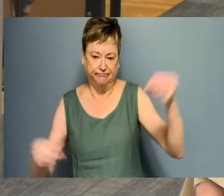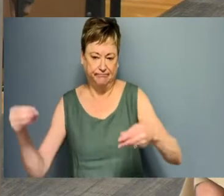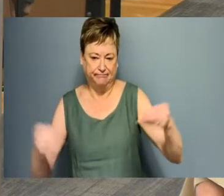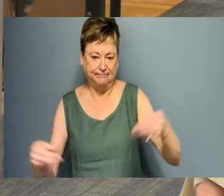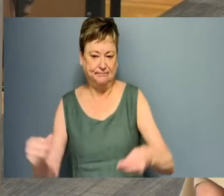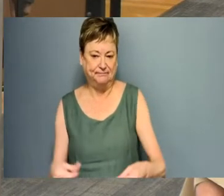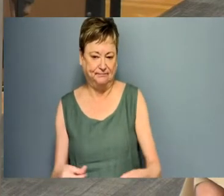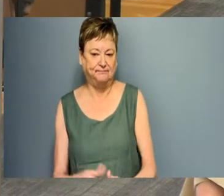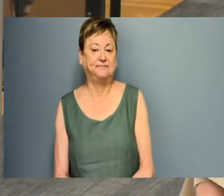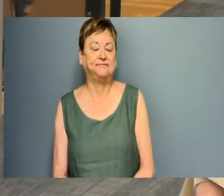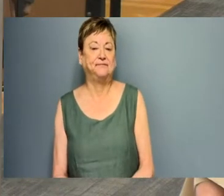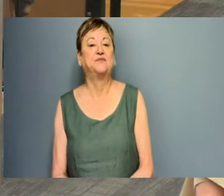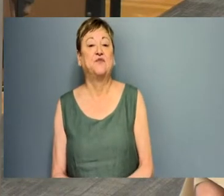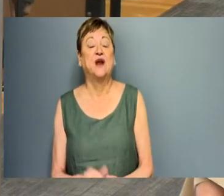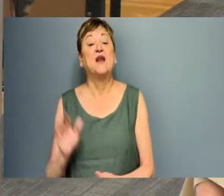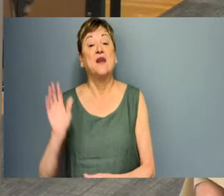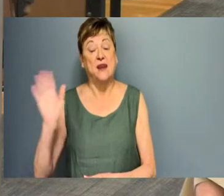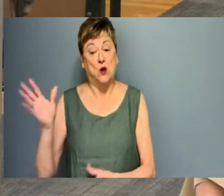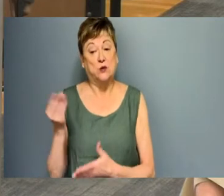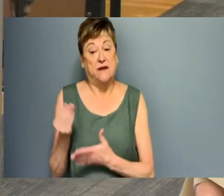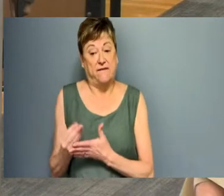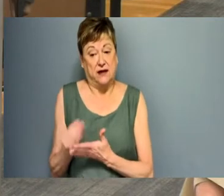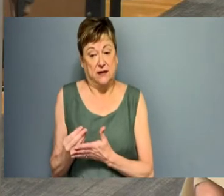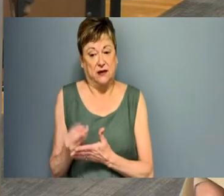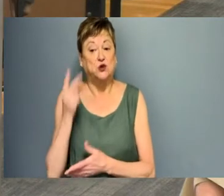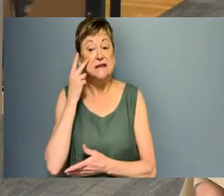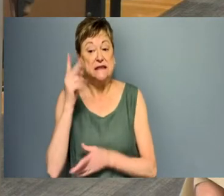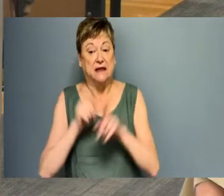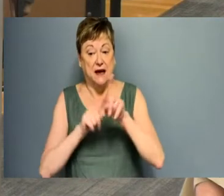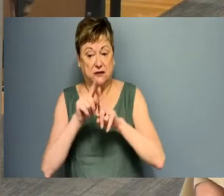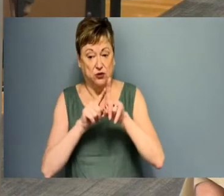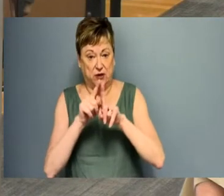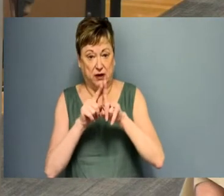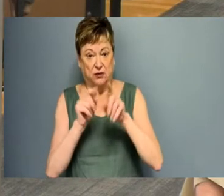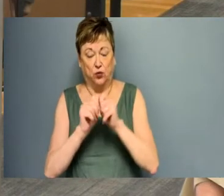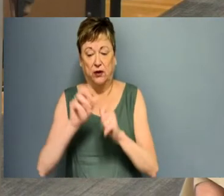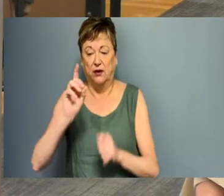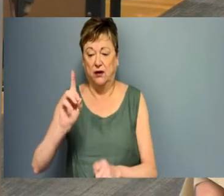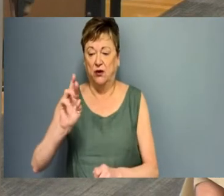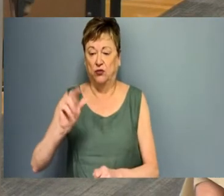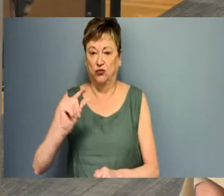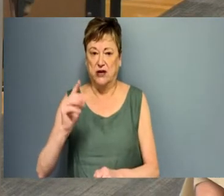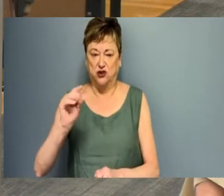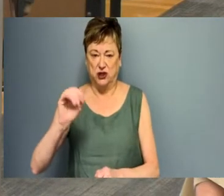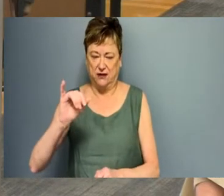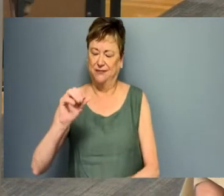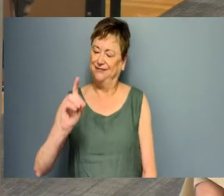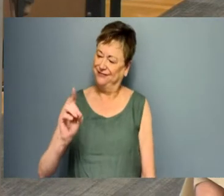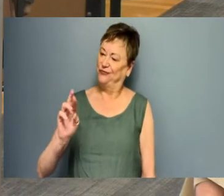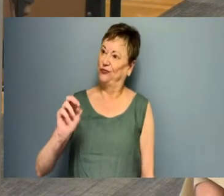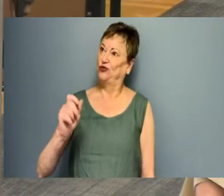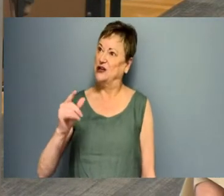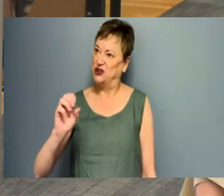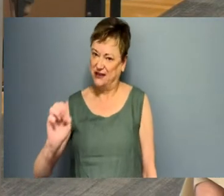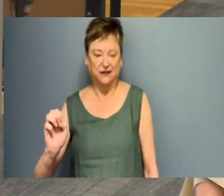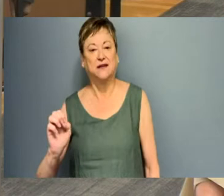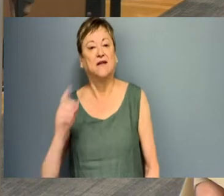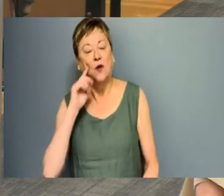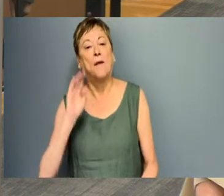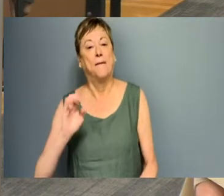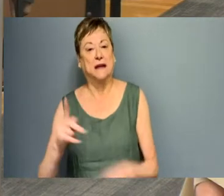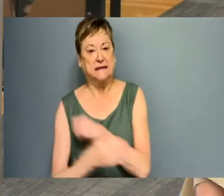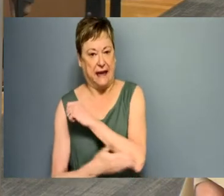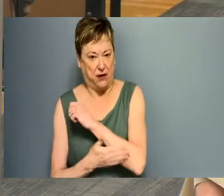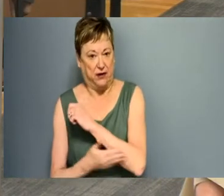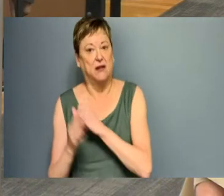$250,000. So there are funding sources. You'll notice the asterisks next to dredging under the County of Bucks. I have that noted because that's going to start